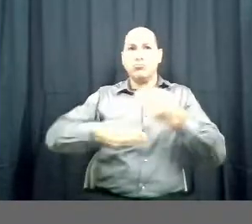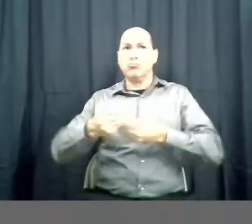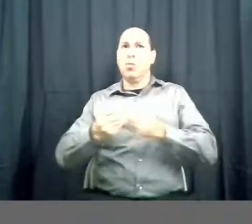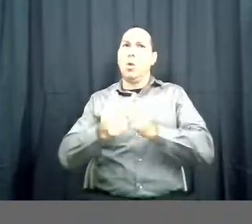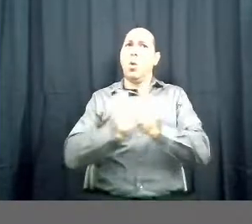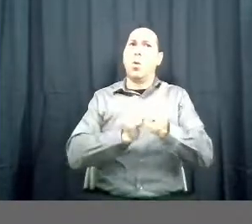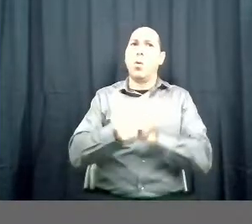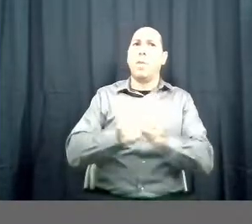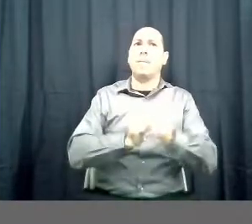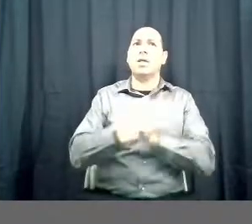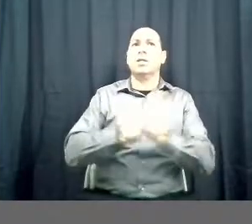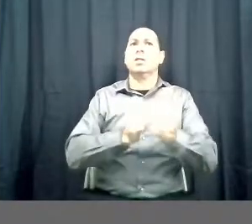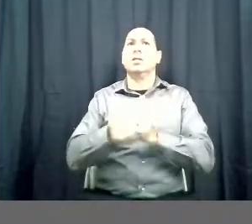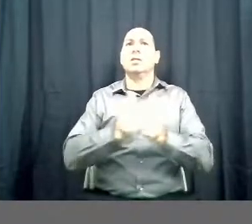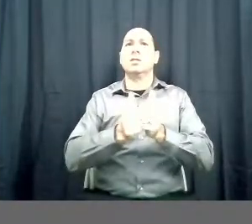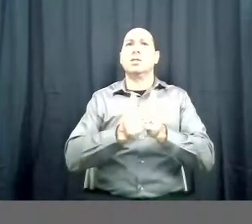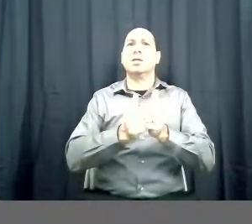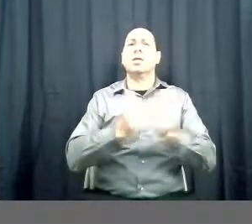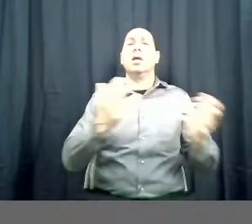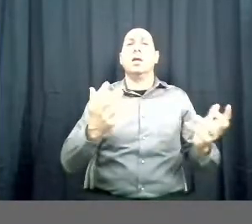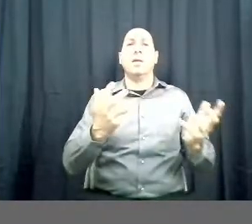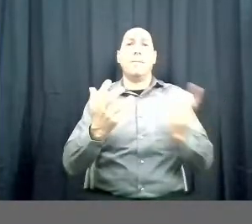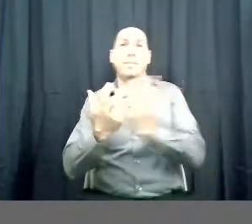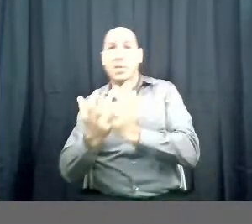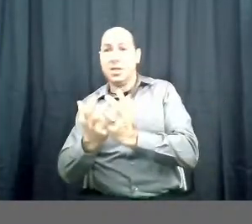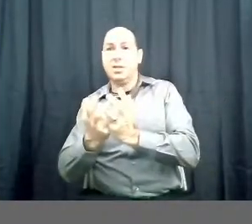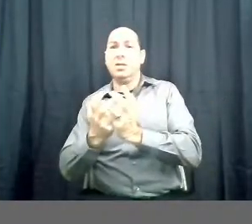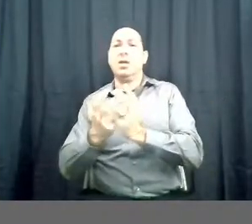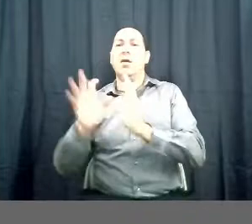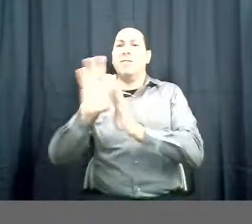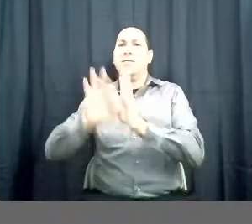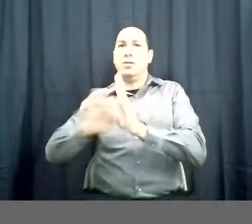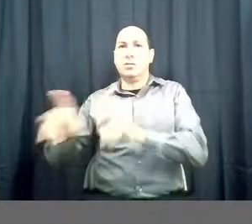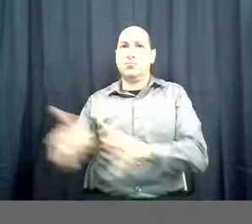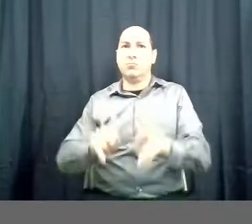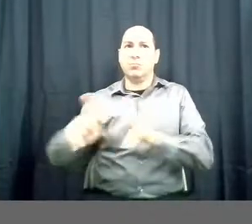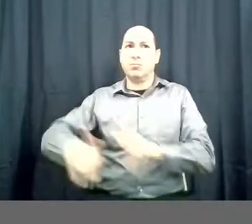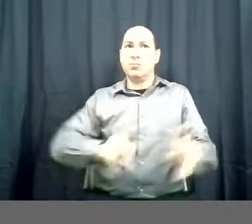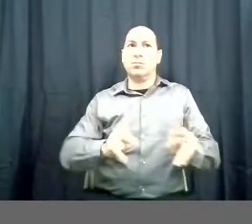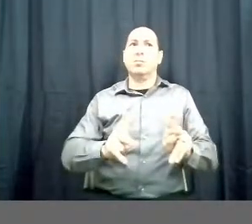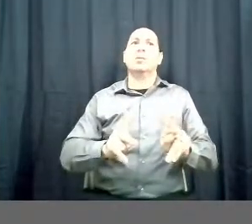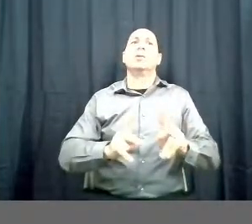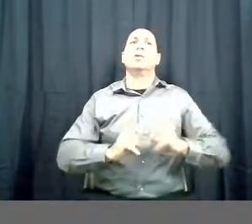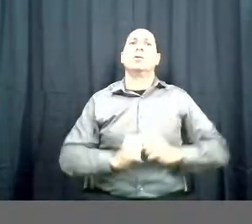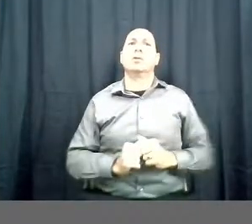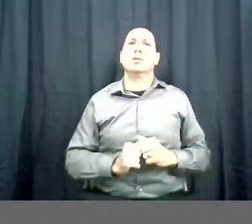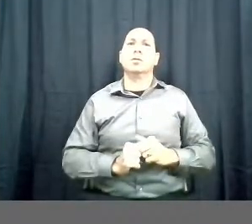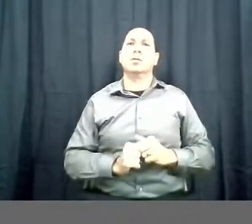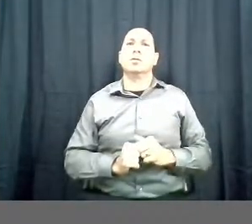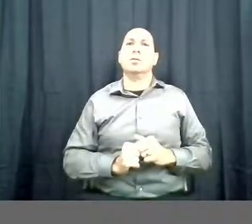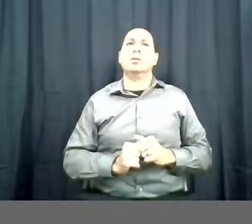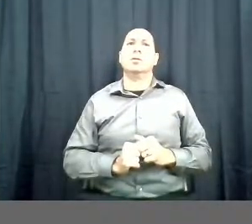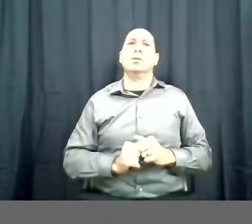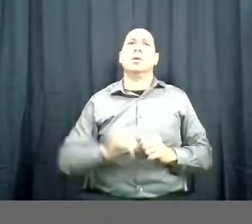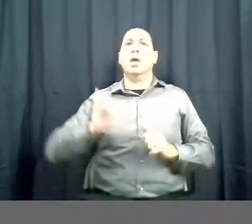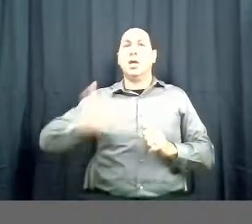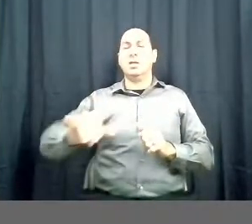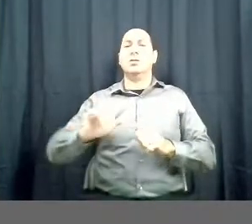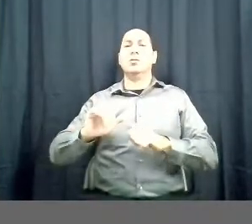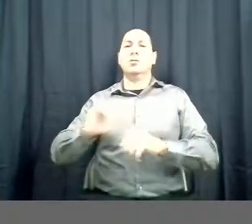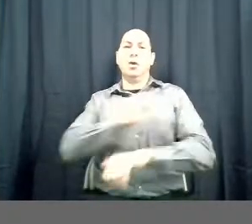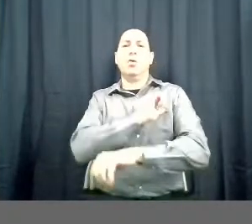not inconsistent with the approved fiscal plan. Pursuant to this power under Section 204B, we